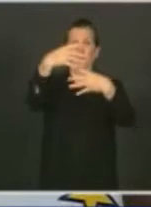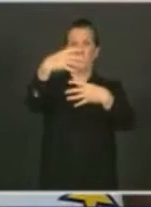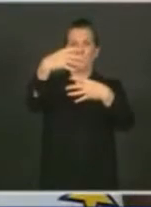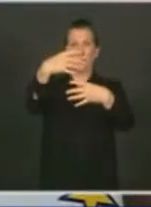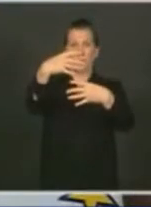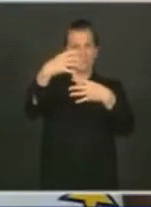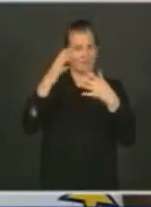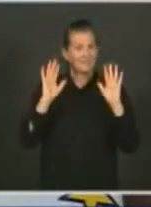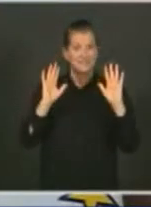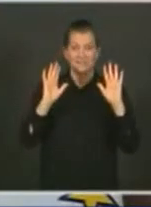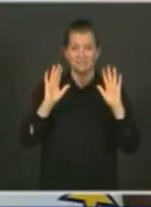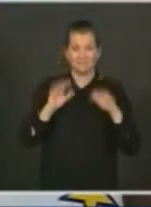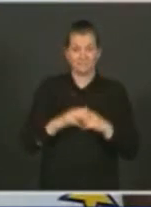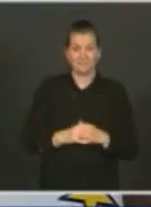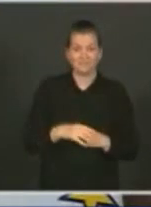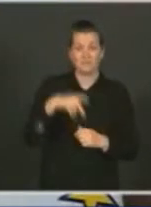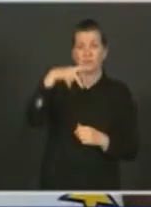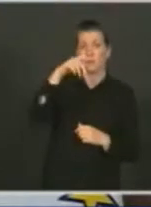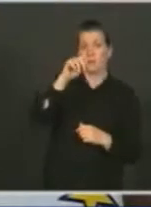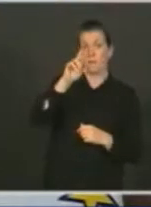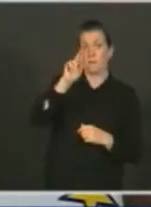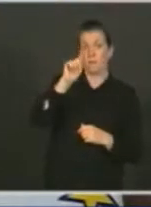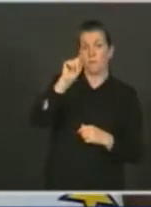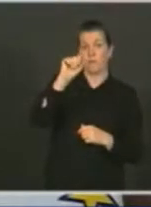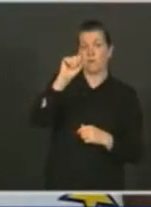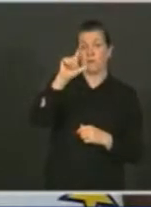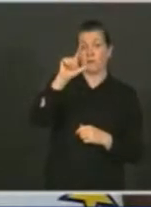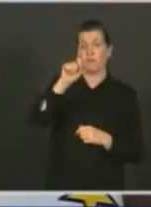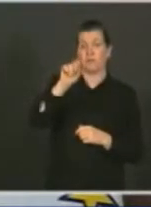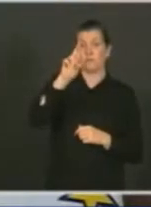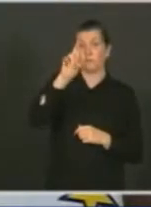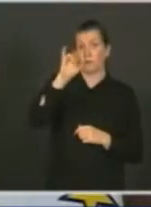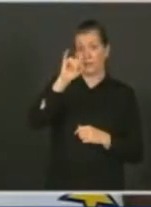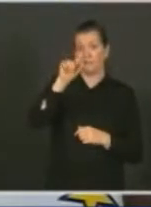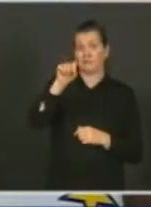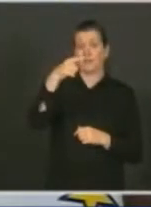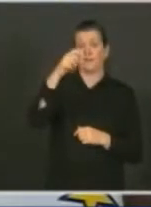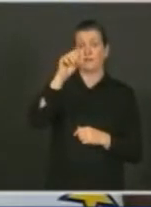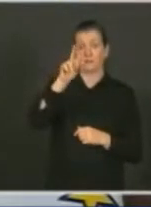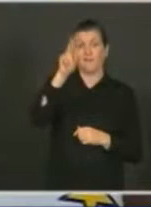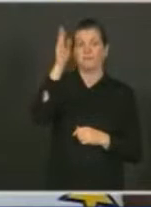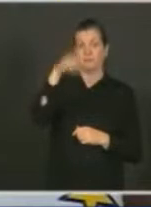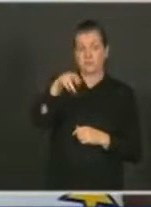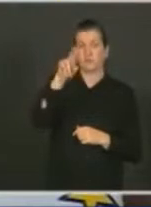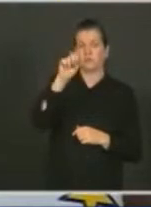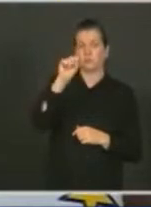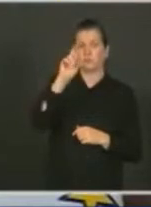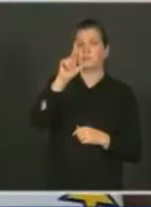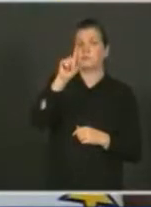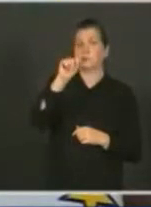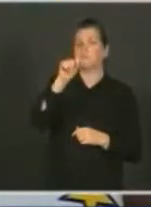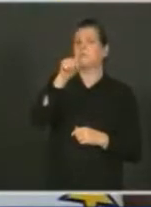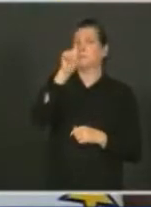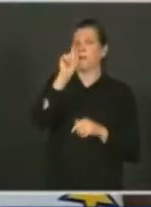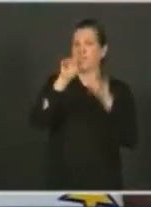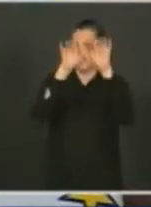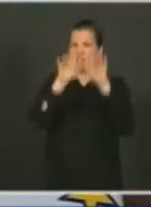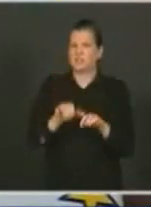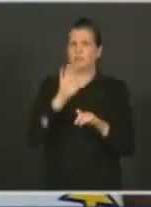portal.ri.gov/results. You can log in. There's a security process to authenticate that you are who you say you